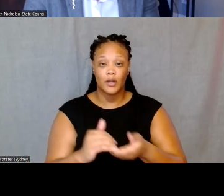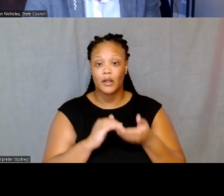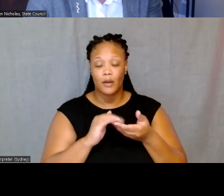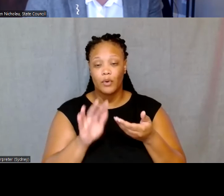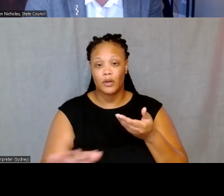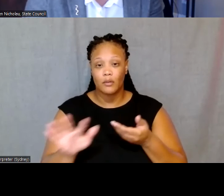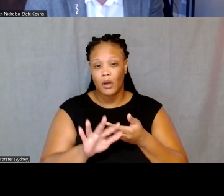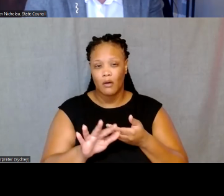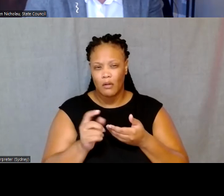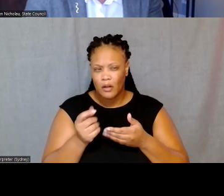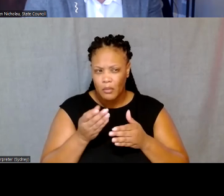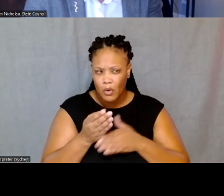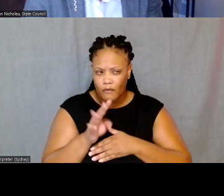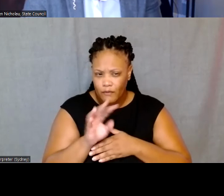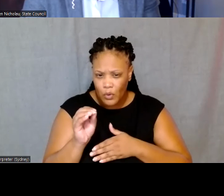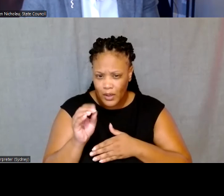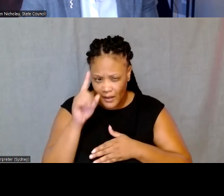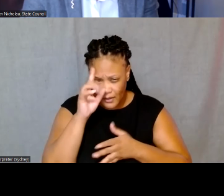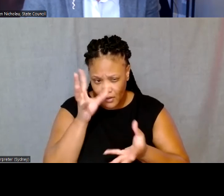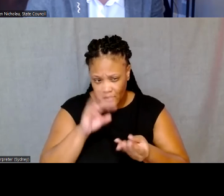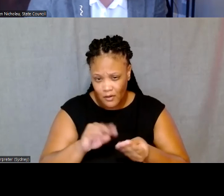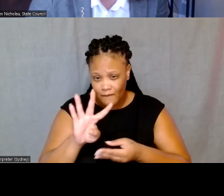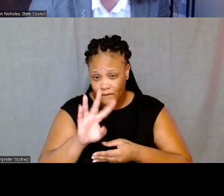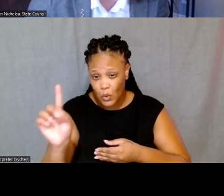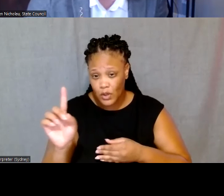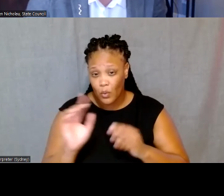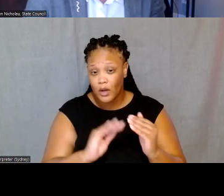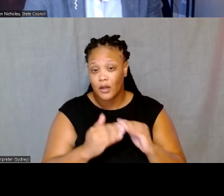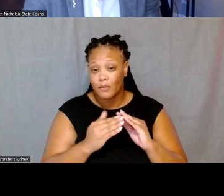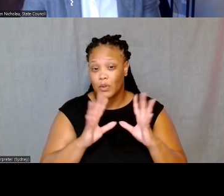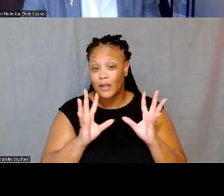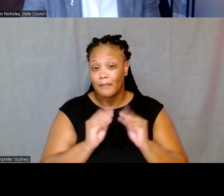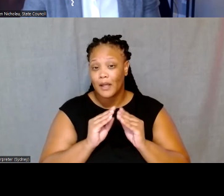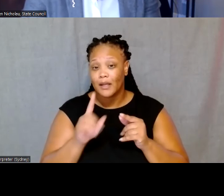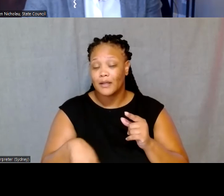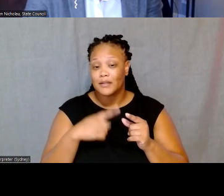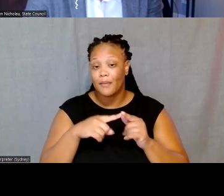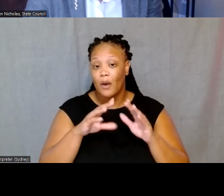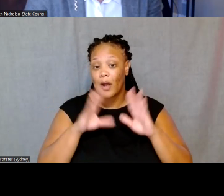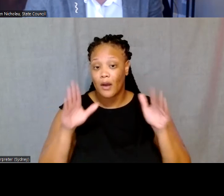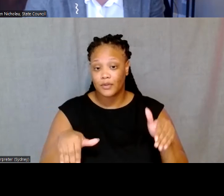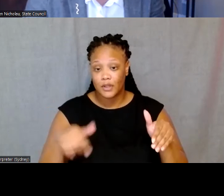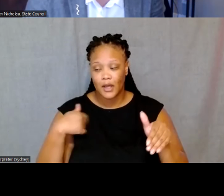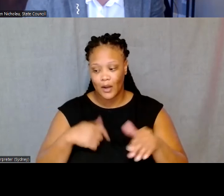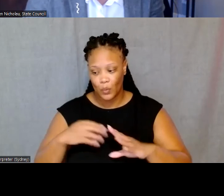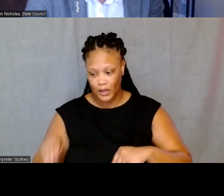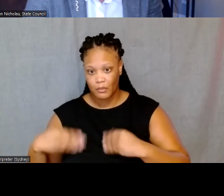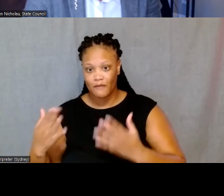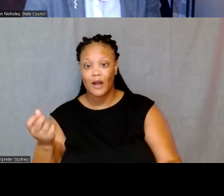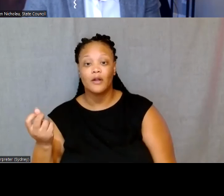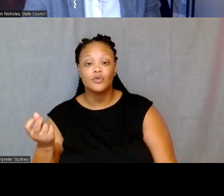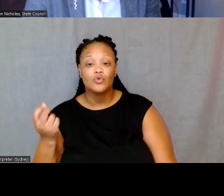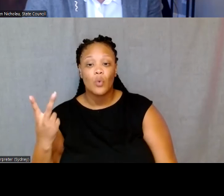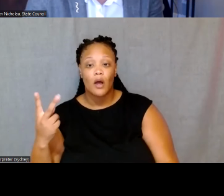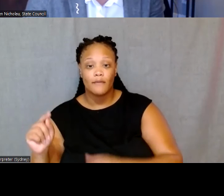over 40, I think it was 41 community meetings on housing. And we provided another about 12 trainings so that